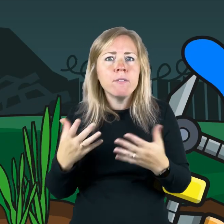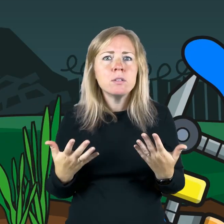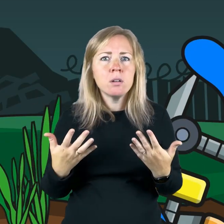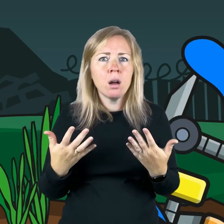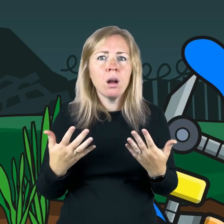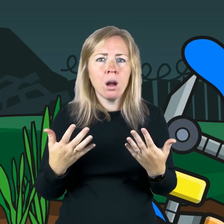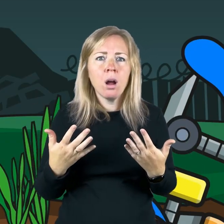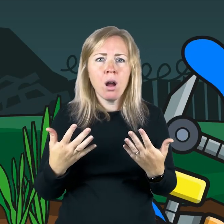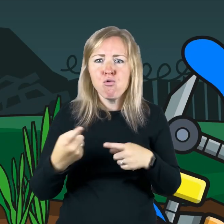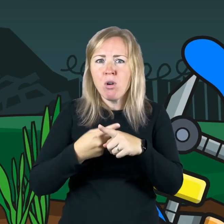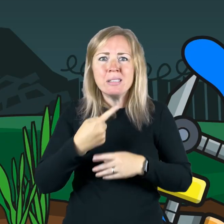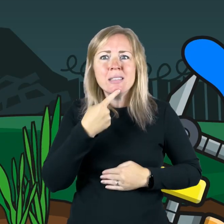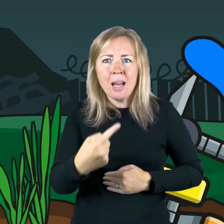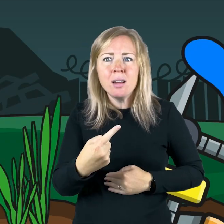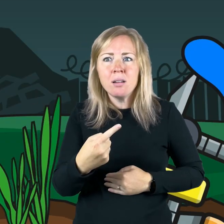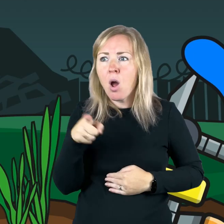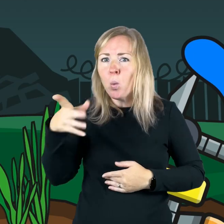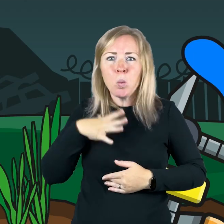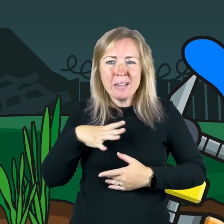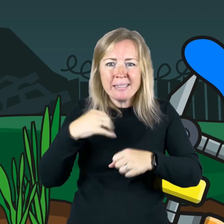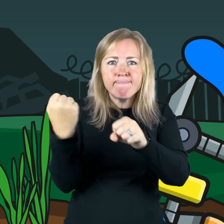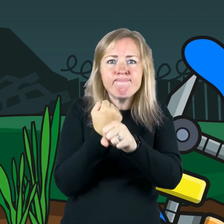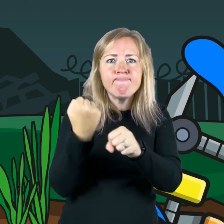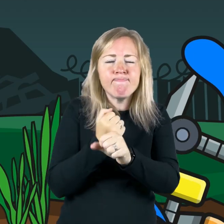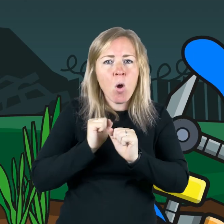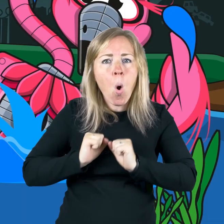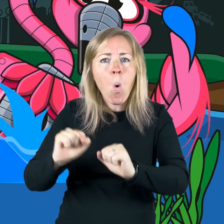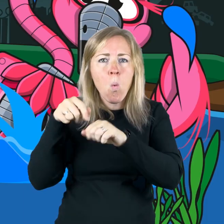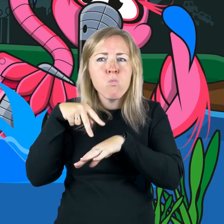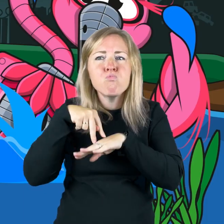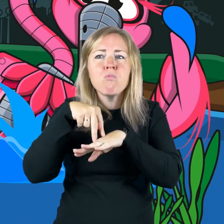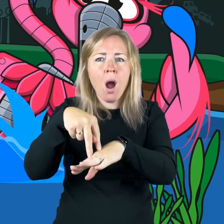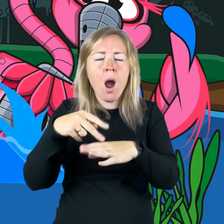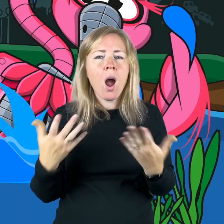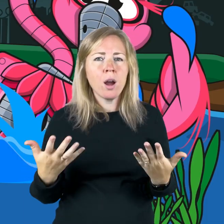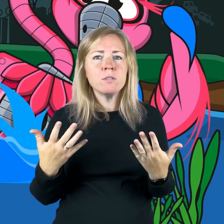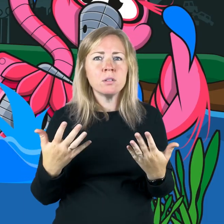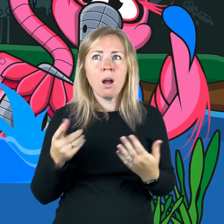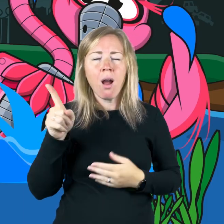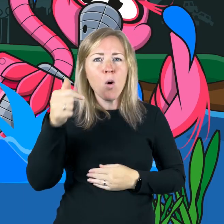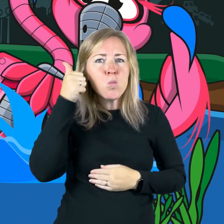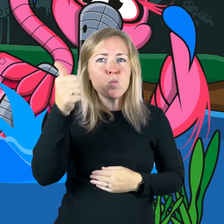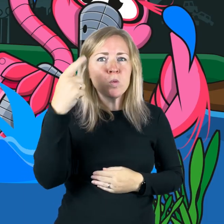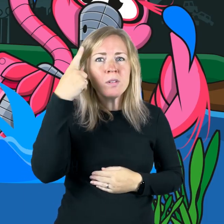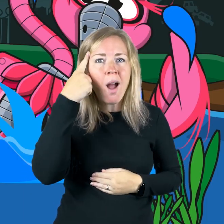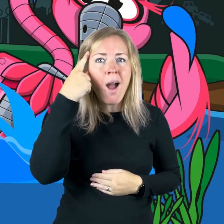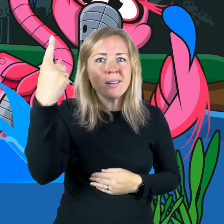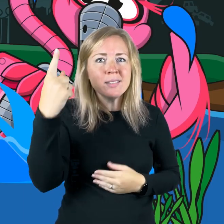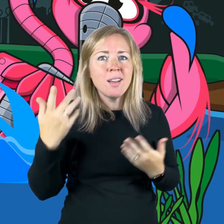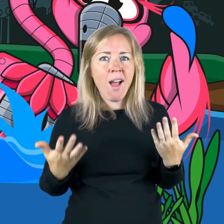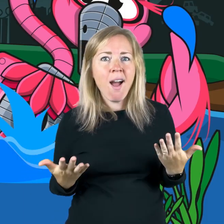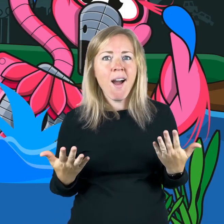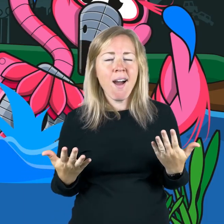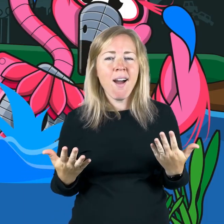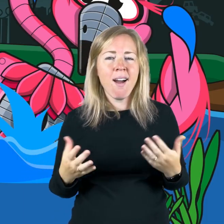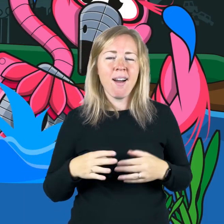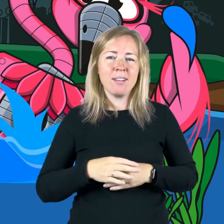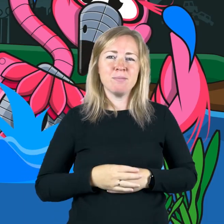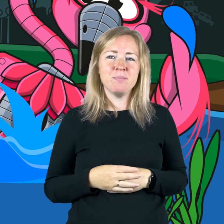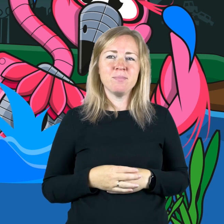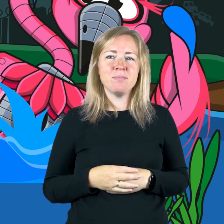cried Rusty. "You need to build a raft." Yes, that was the perfect